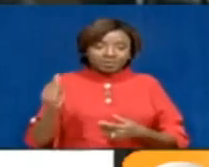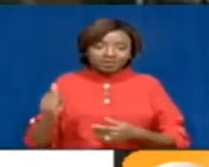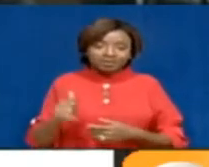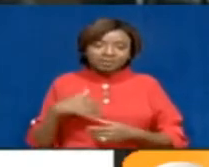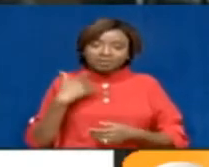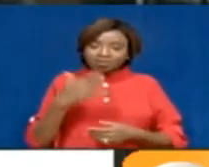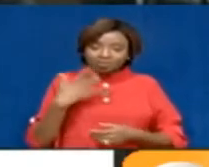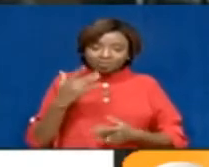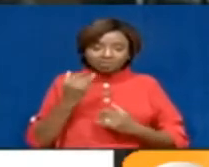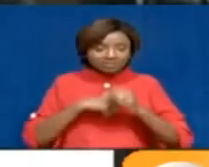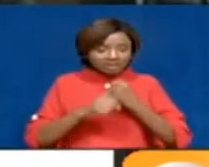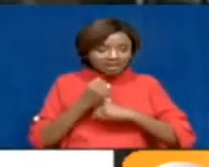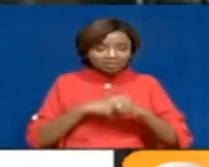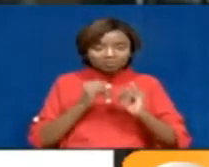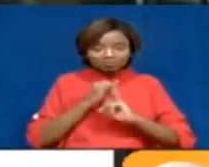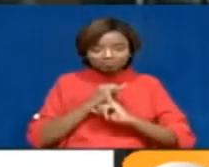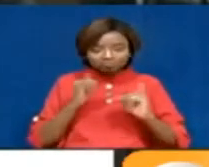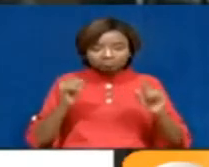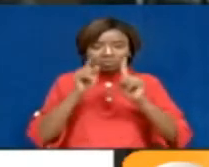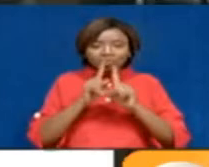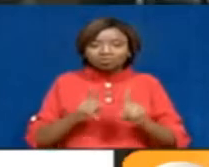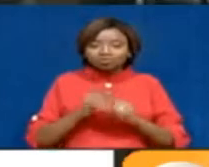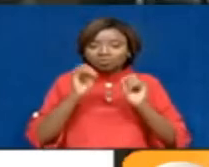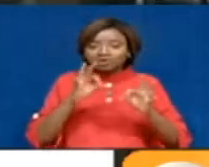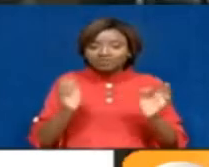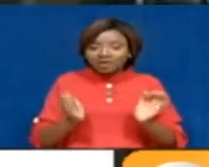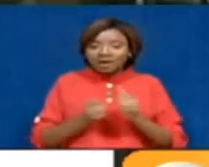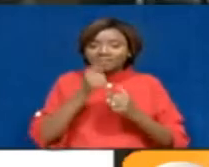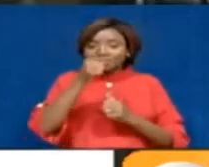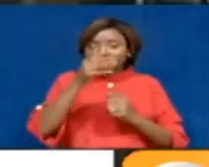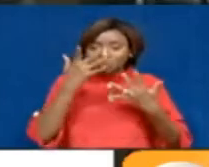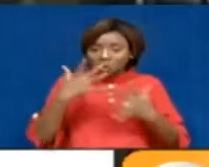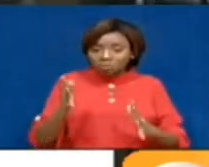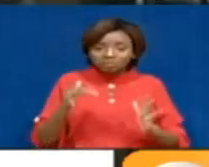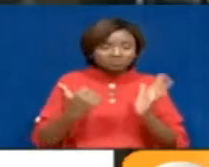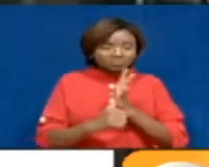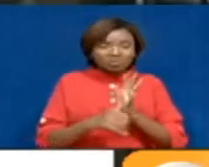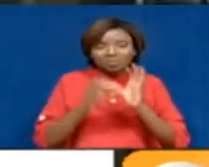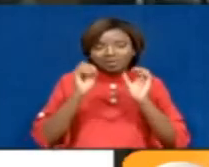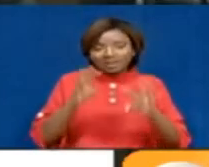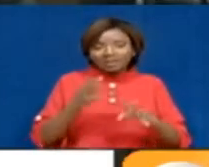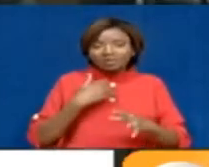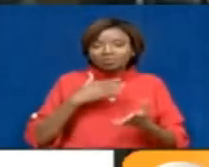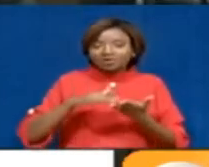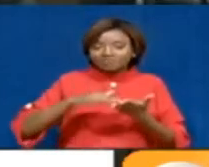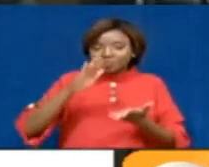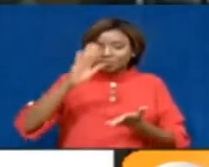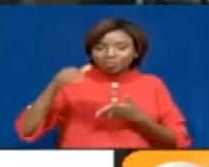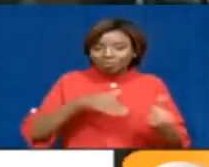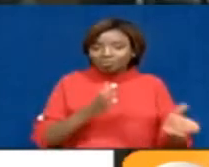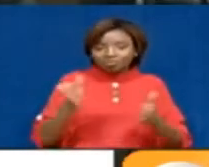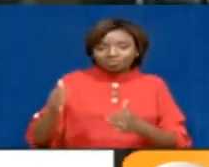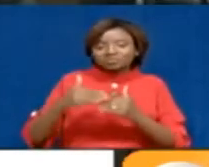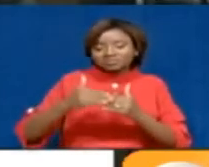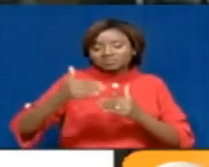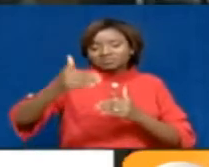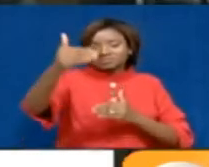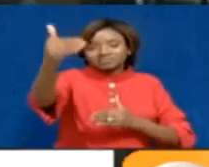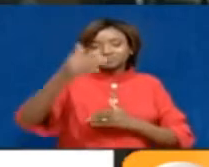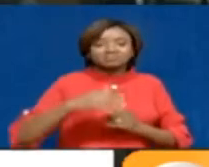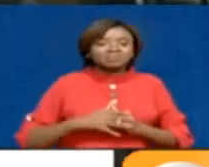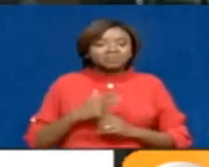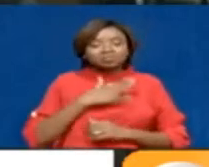Be authentic. And if you lose, that's fine. You have another chance. It's not a do or die. So